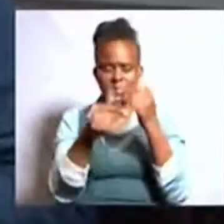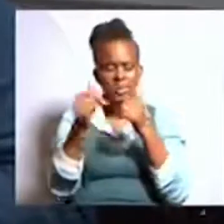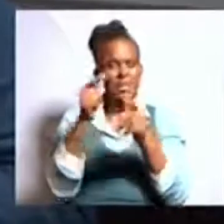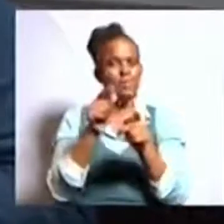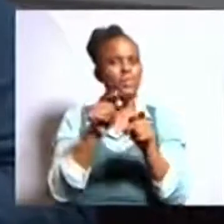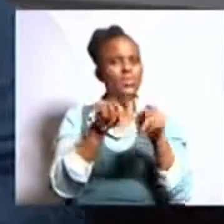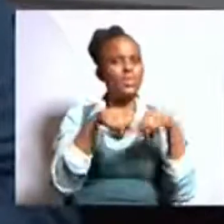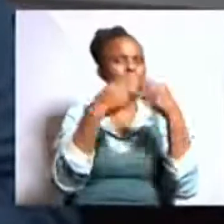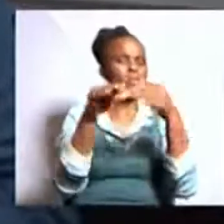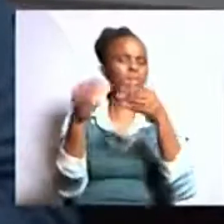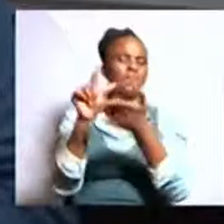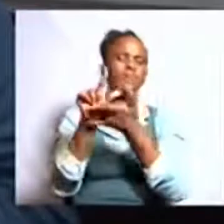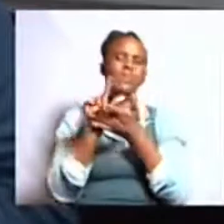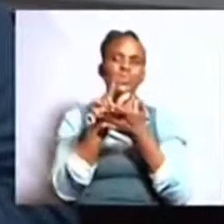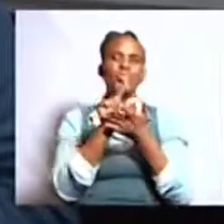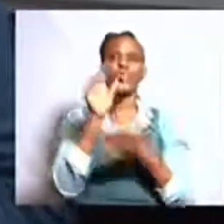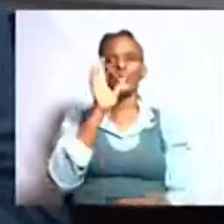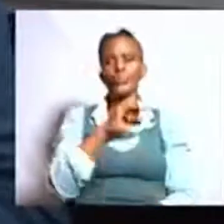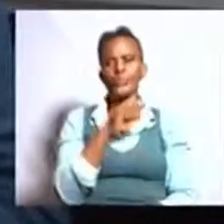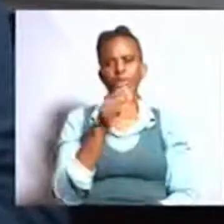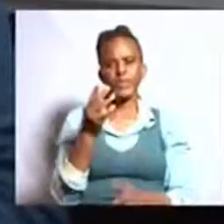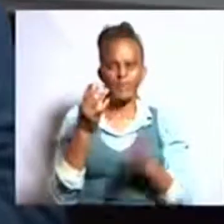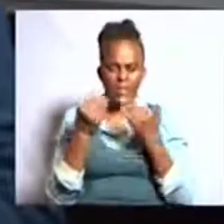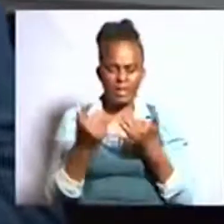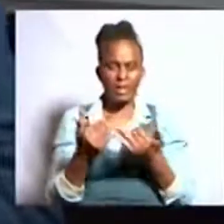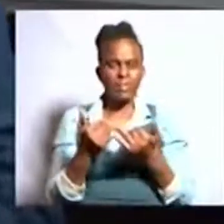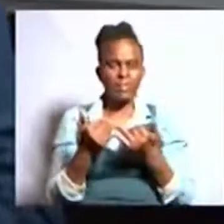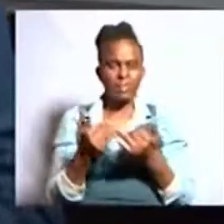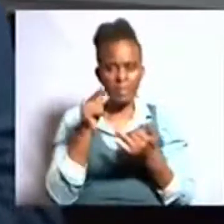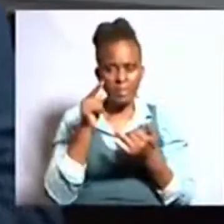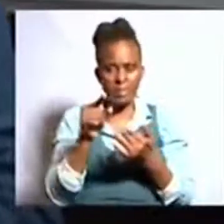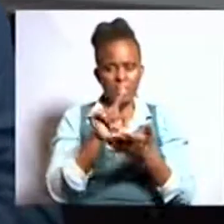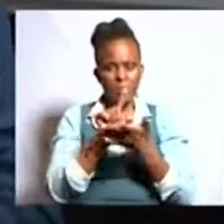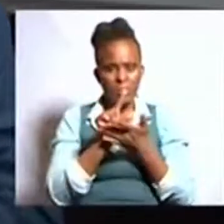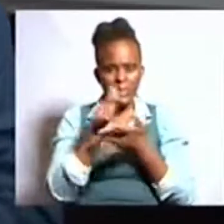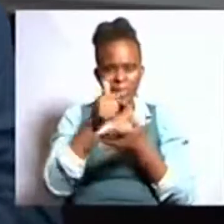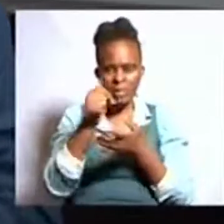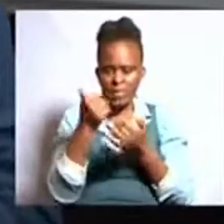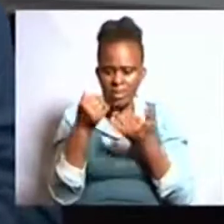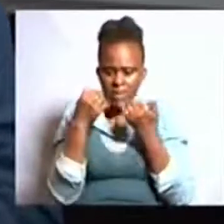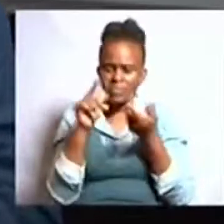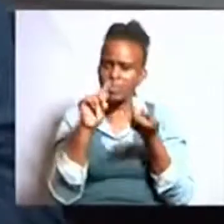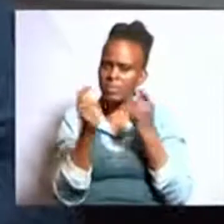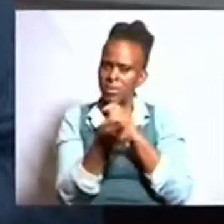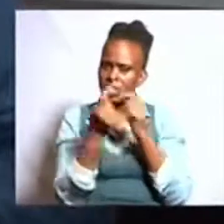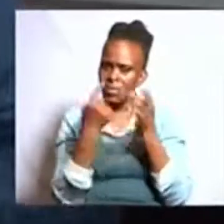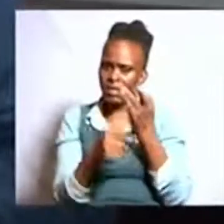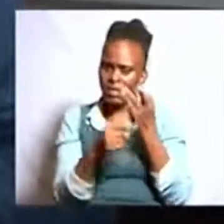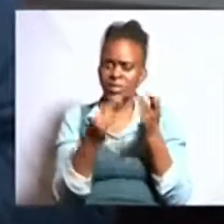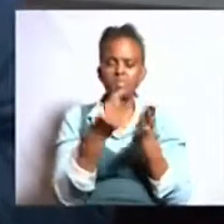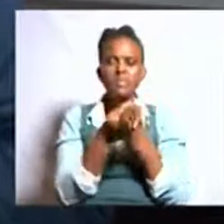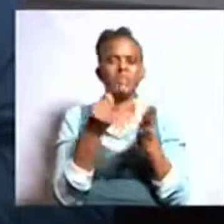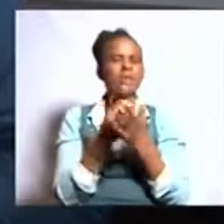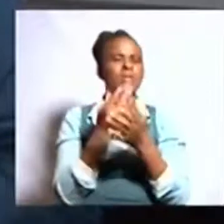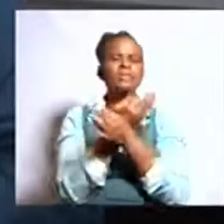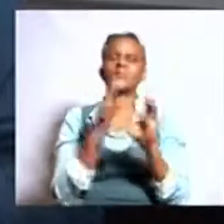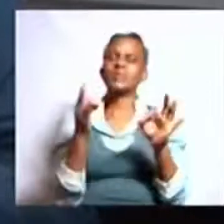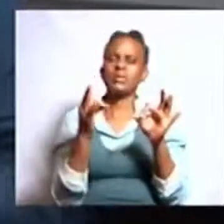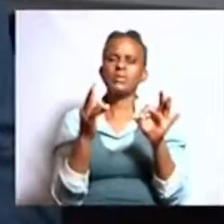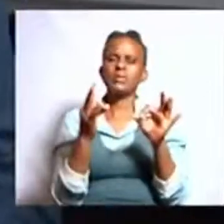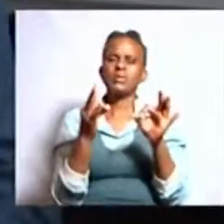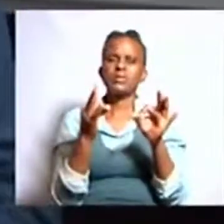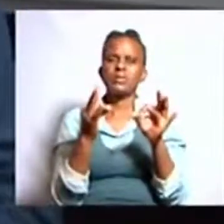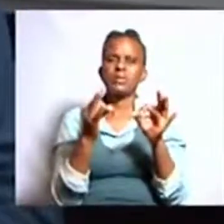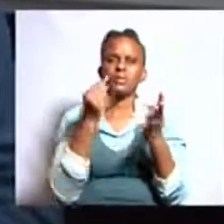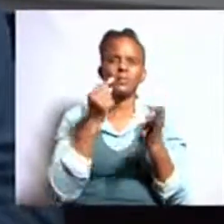that loan. And now, that loan, you're basically turning it into free money. A grant is as good as